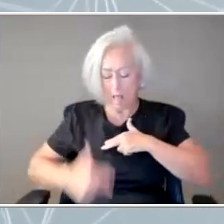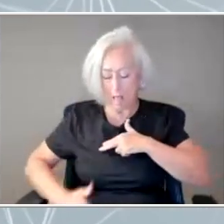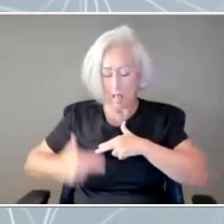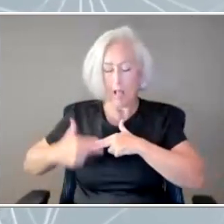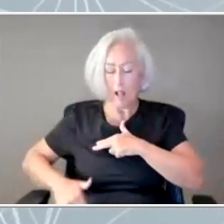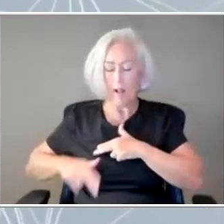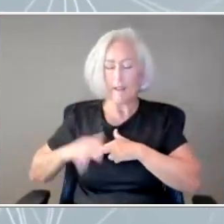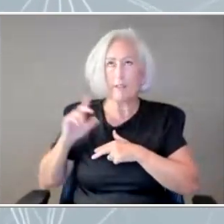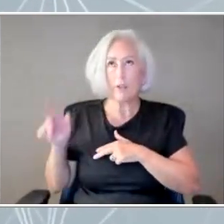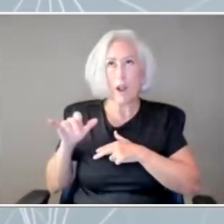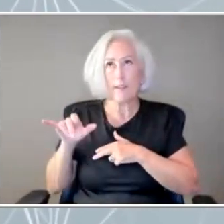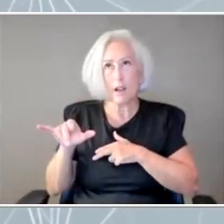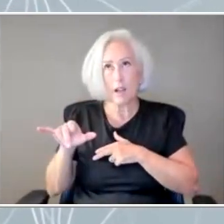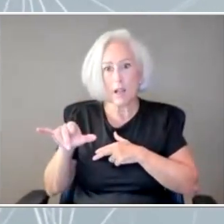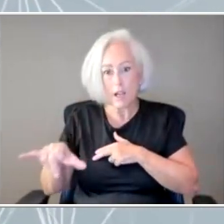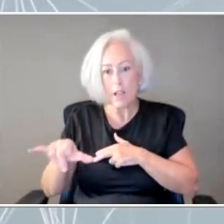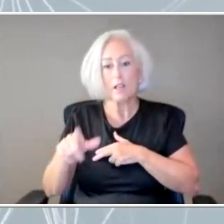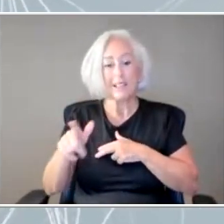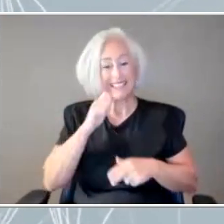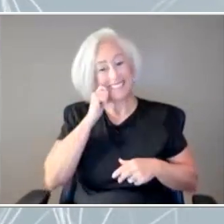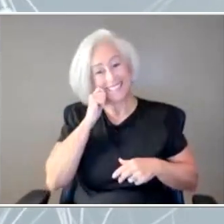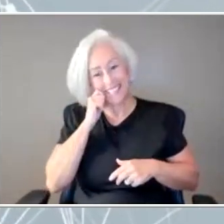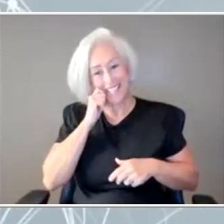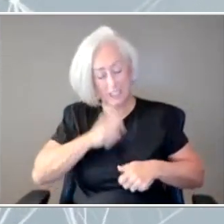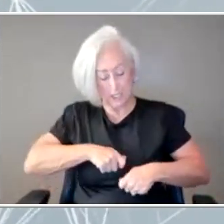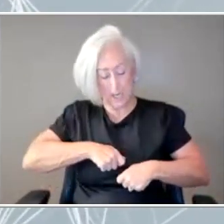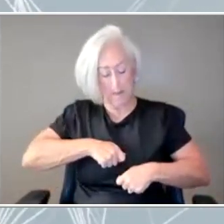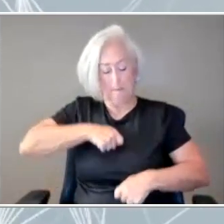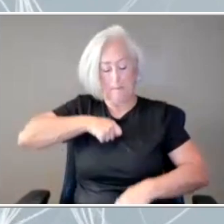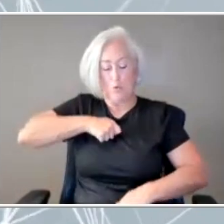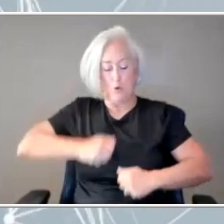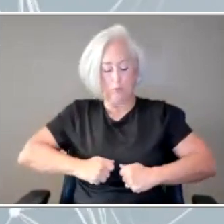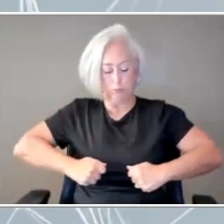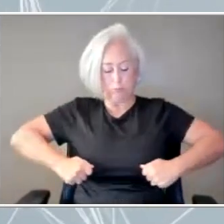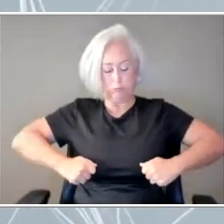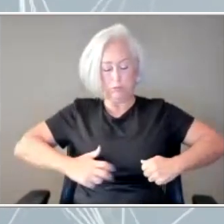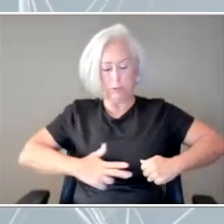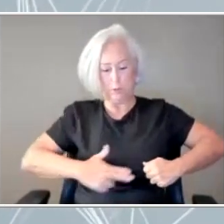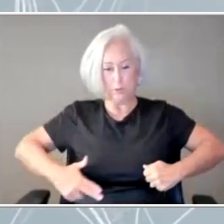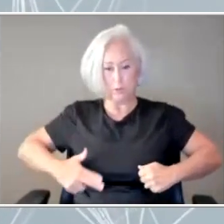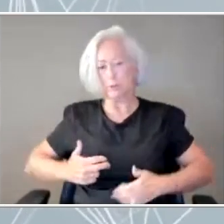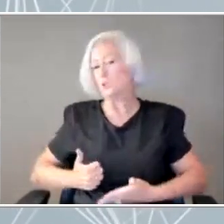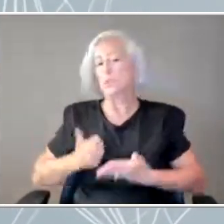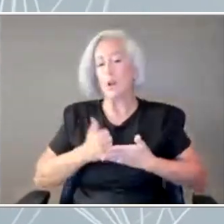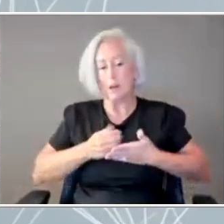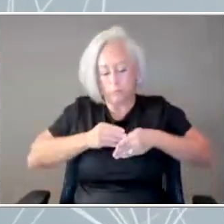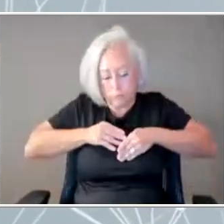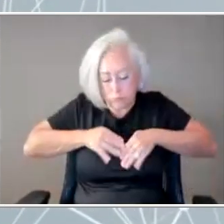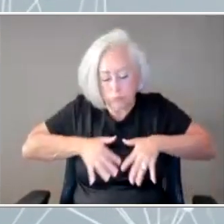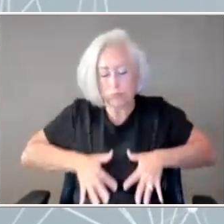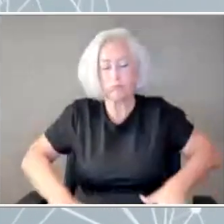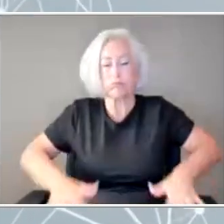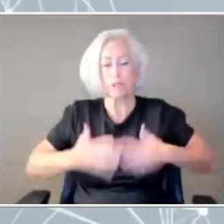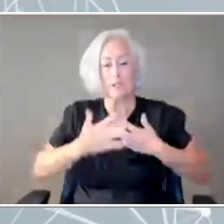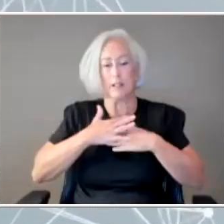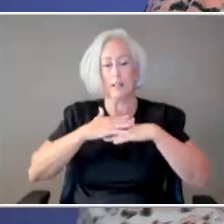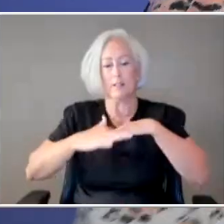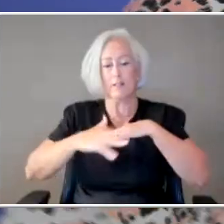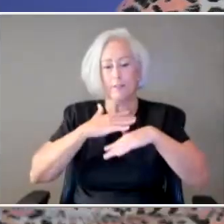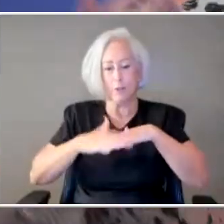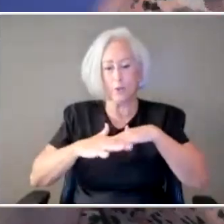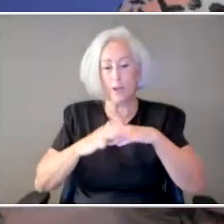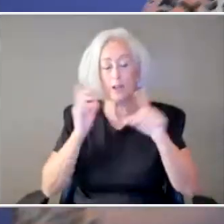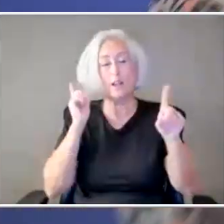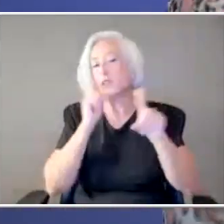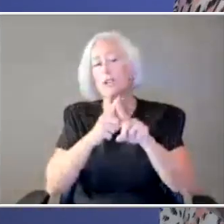pull your skin in certain directions. That also kind of redirects the flow. The point is to get it moving